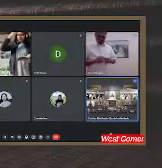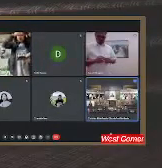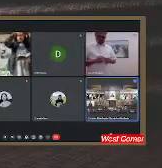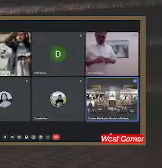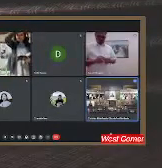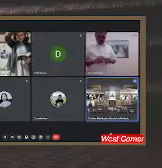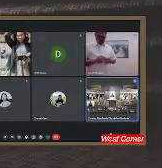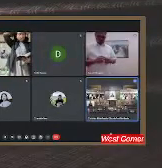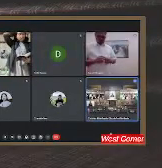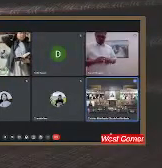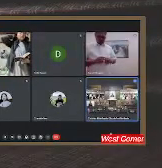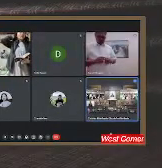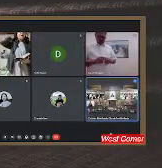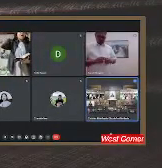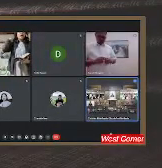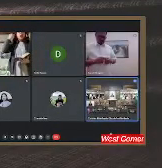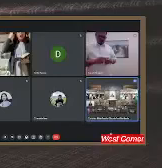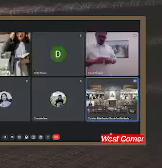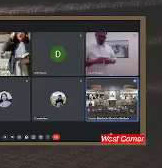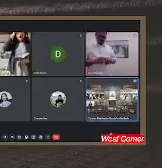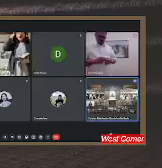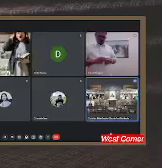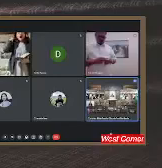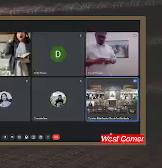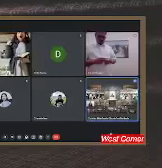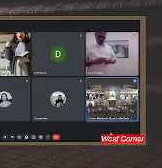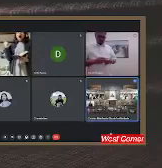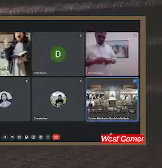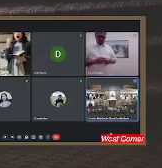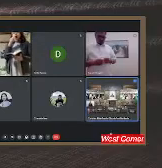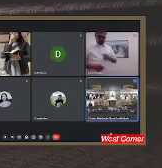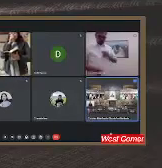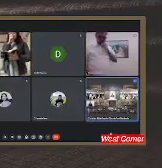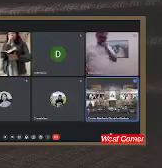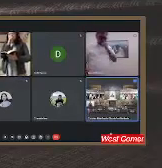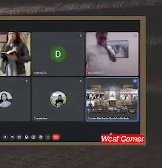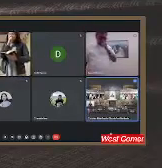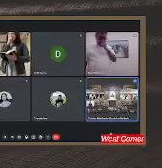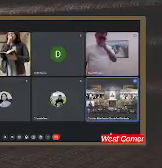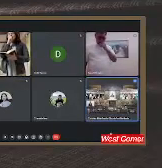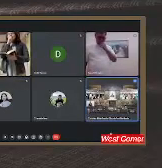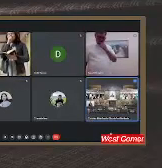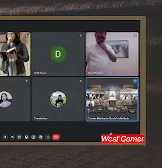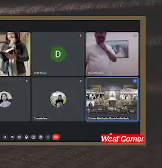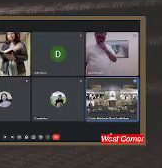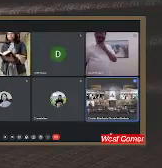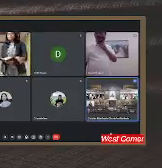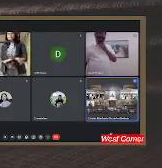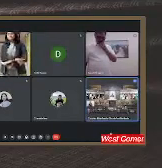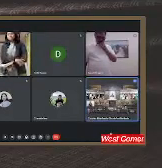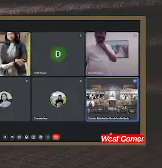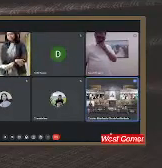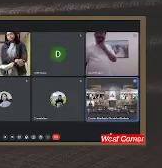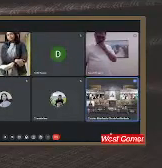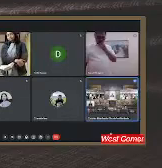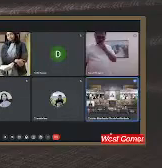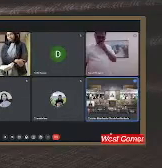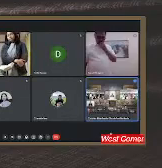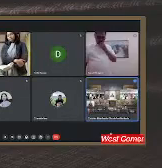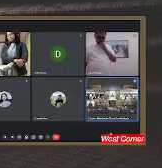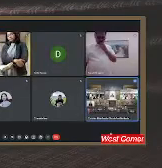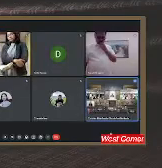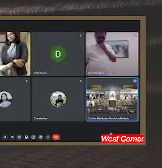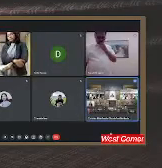God, help us not to be religious. Help us not to be peripheral or simple